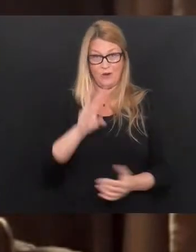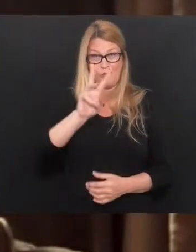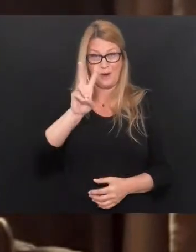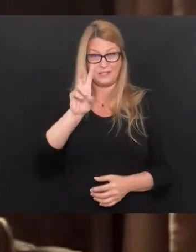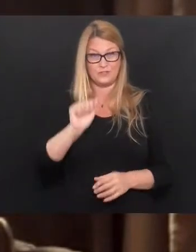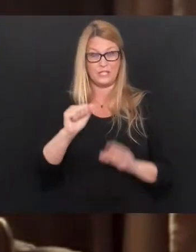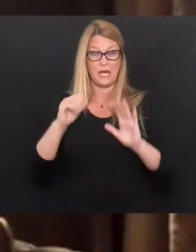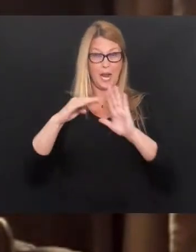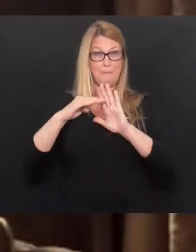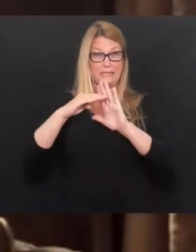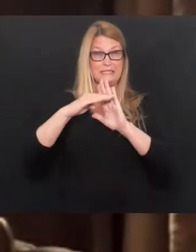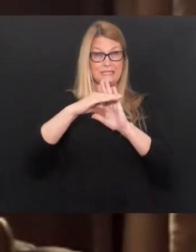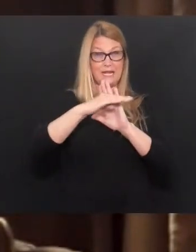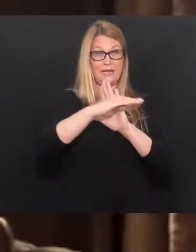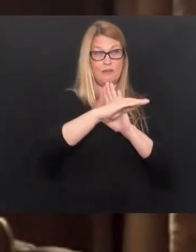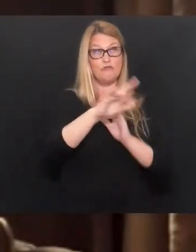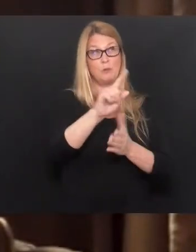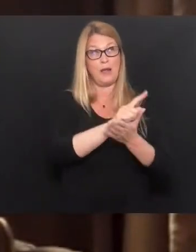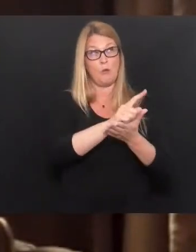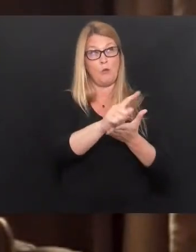week or so at a